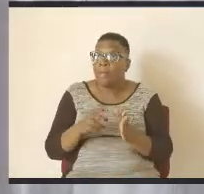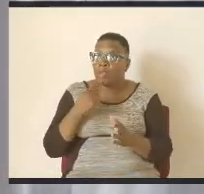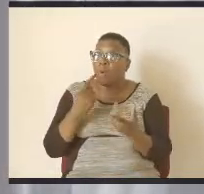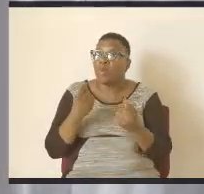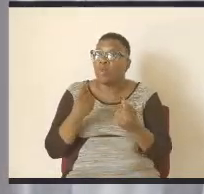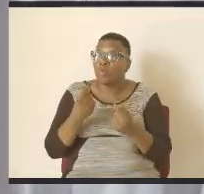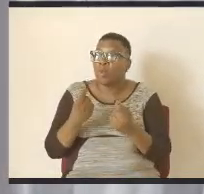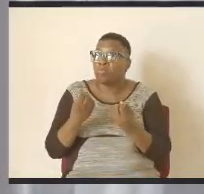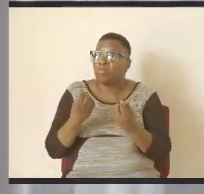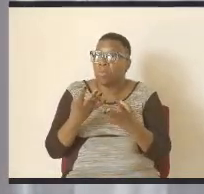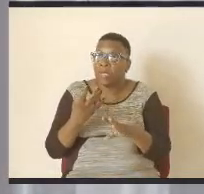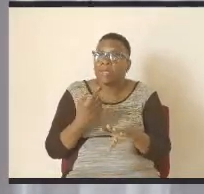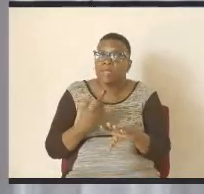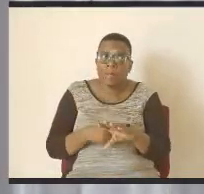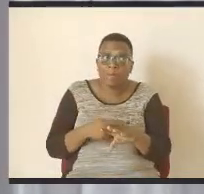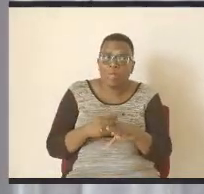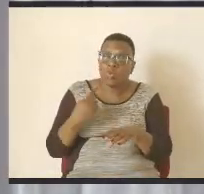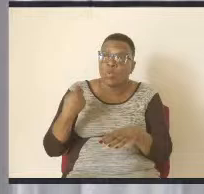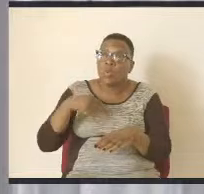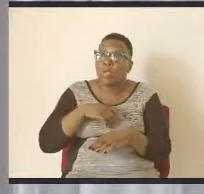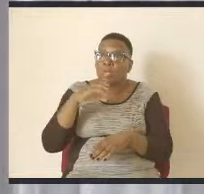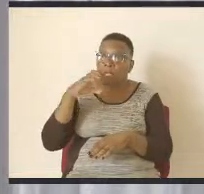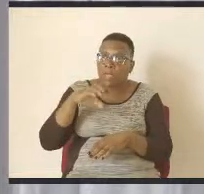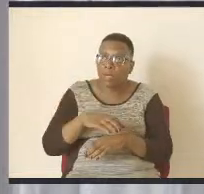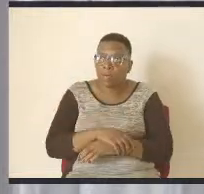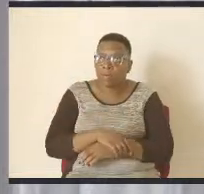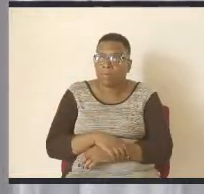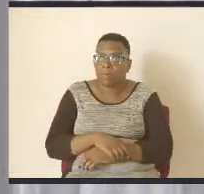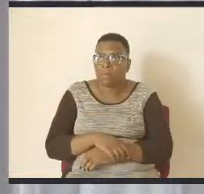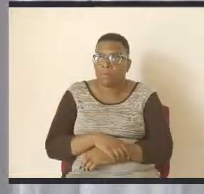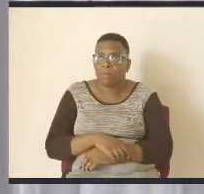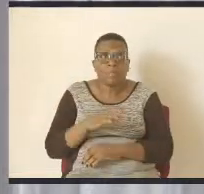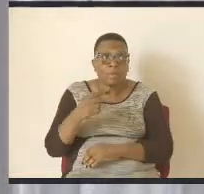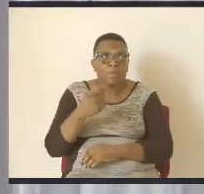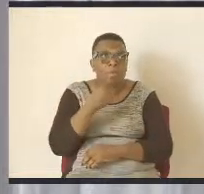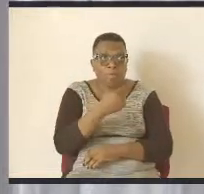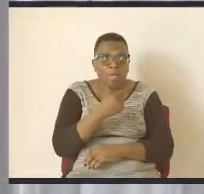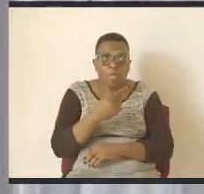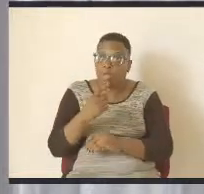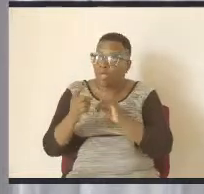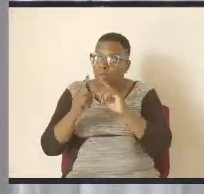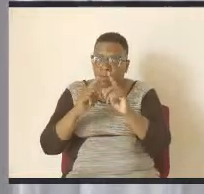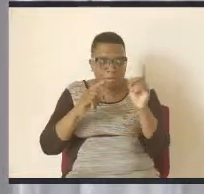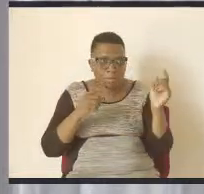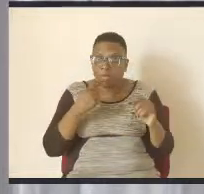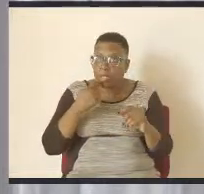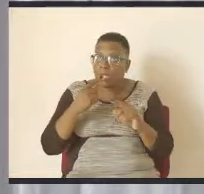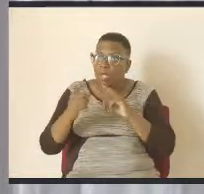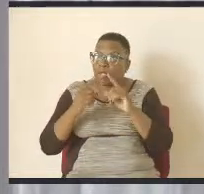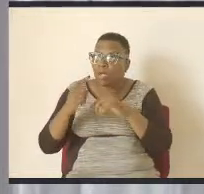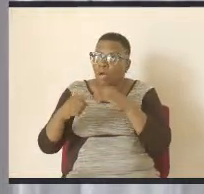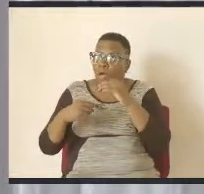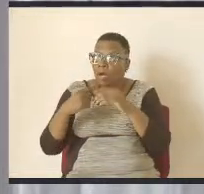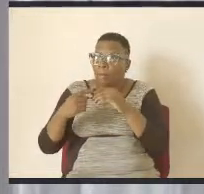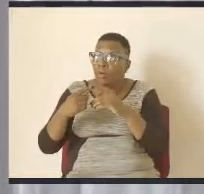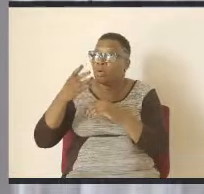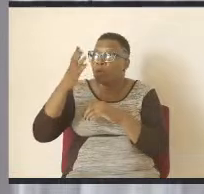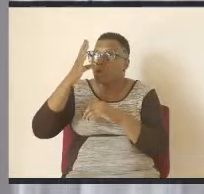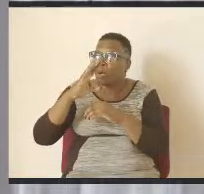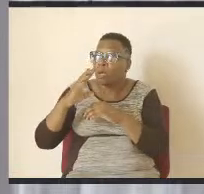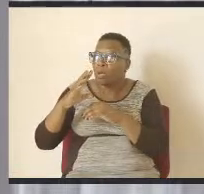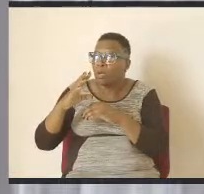participating in communion, we can talk to the Lord about it in that moment. We should never get to the